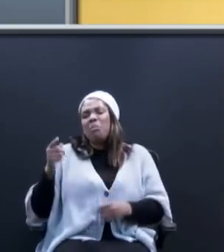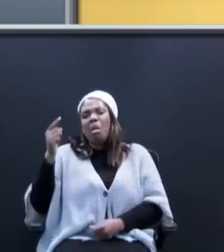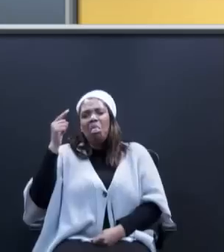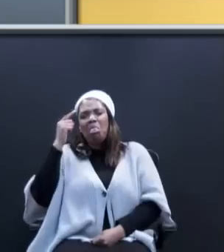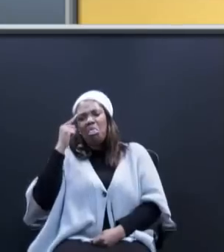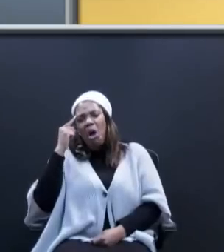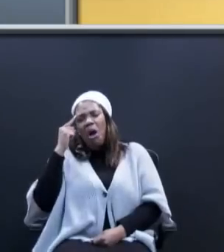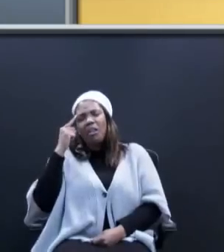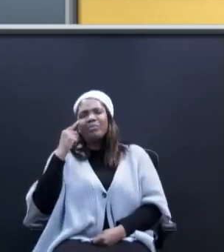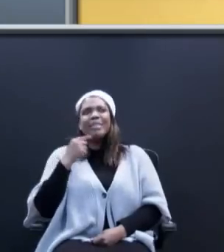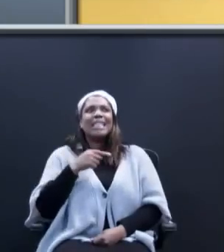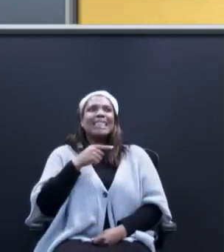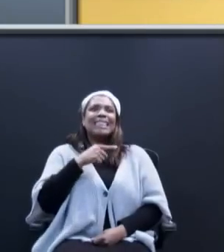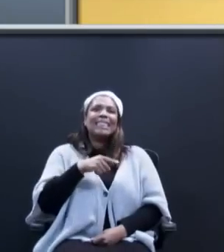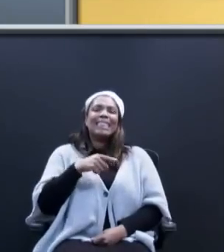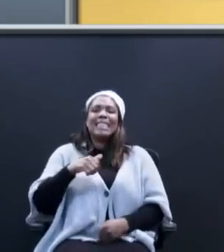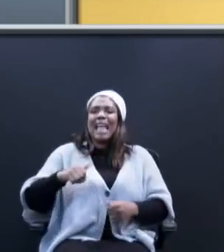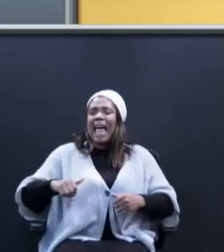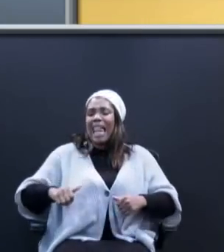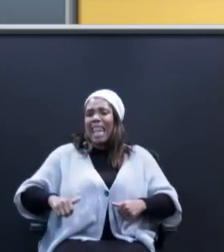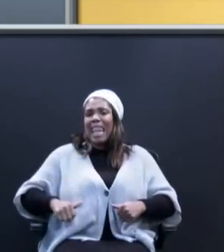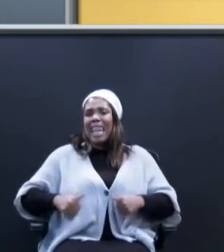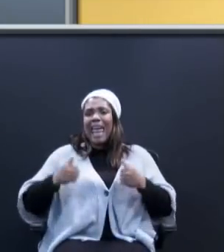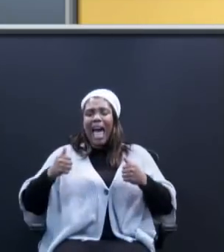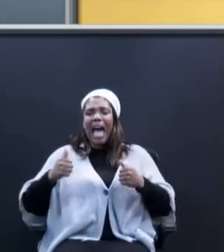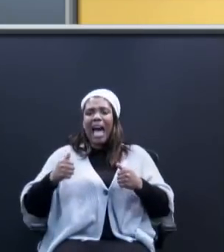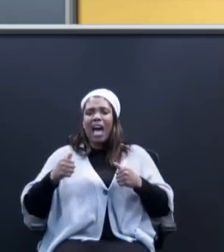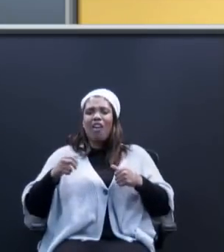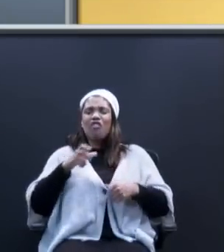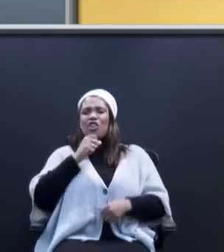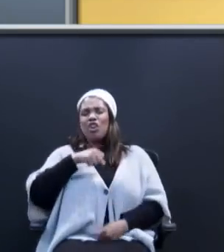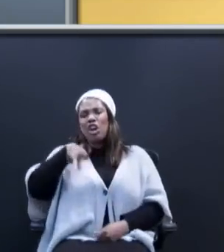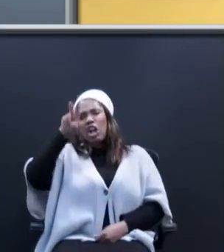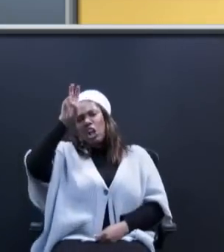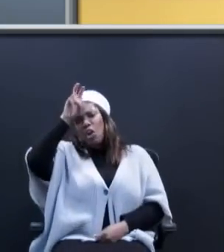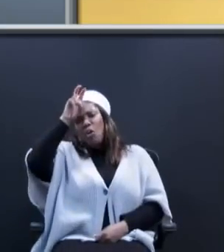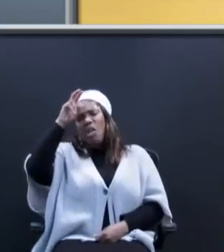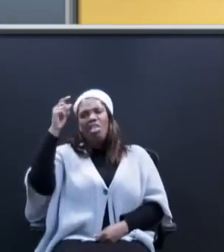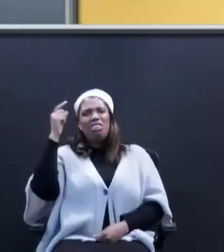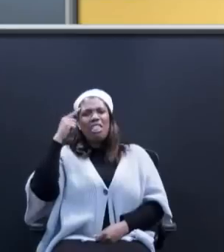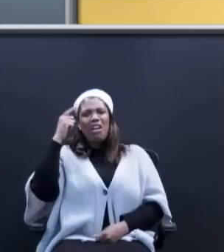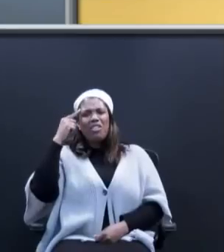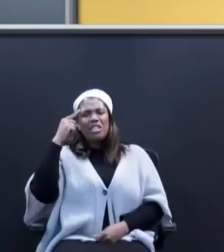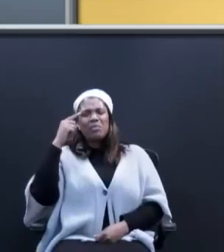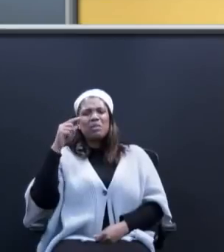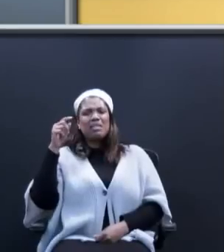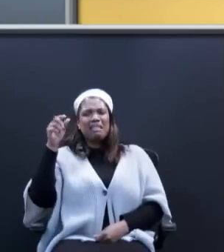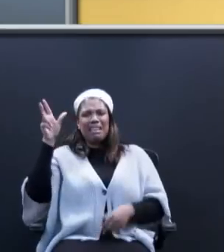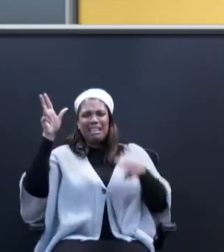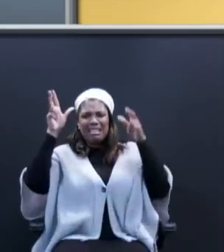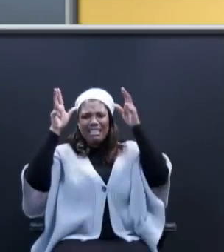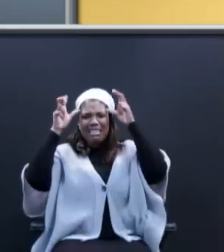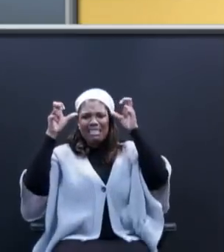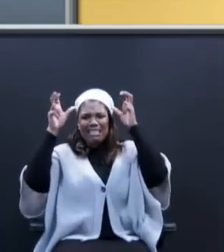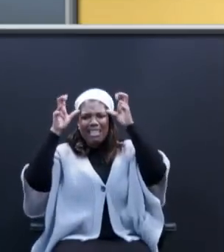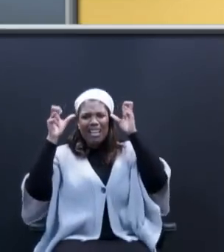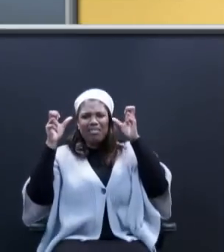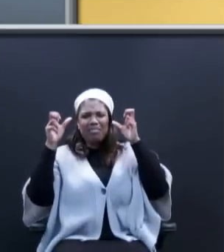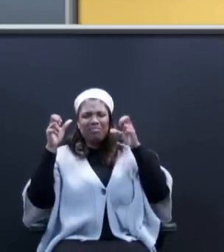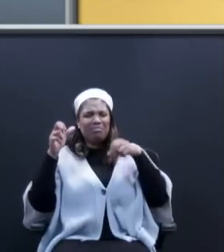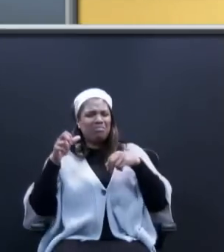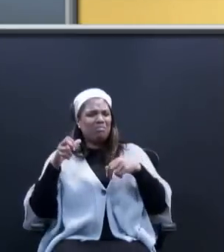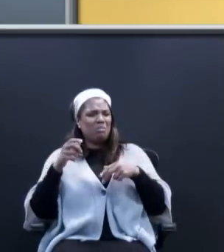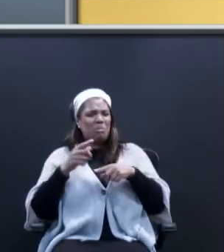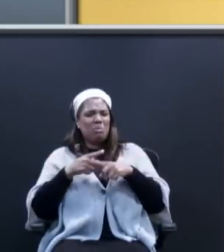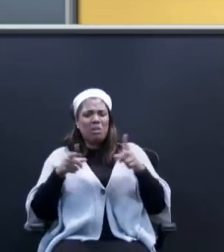what the word is. Once you see the purpose that this goat served, he cannot be no devil. You're going to put all the sins